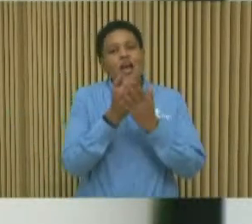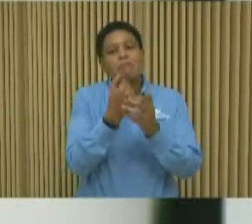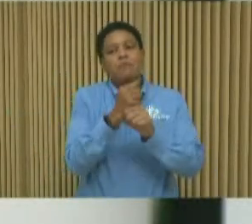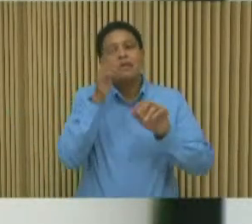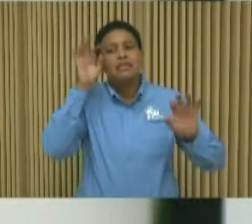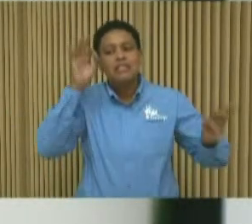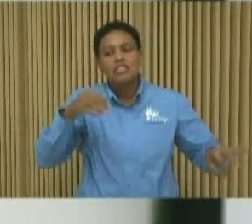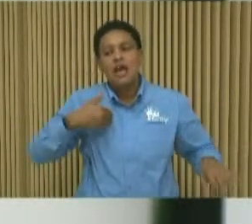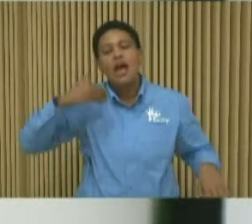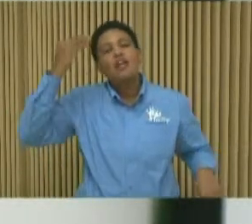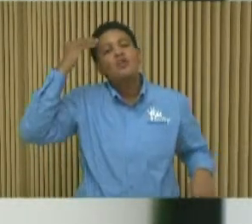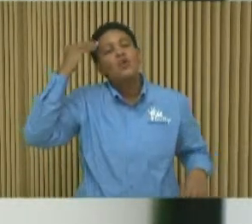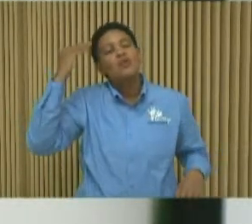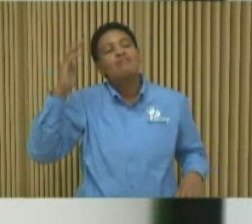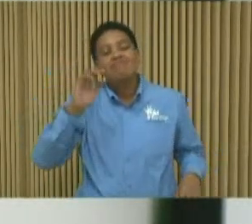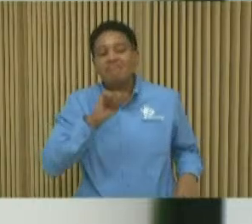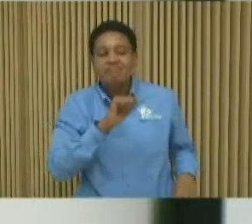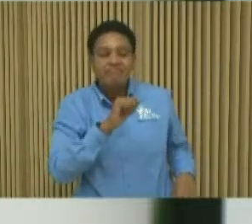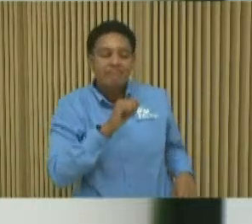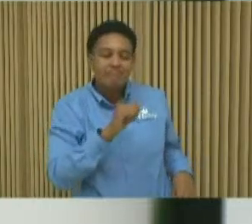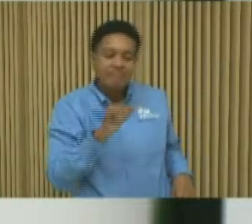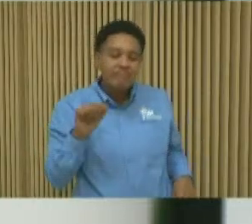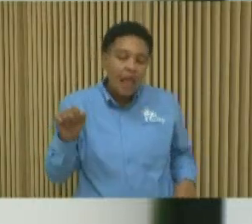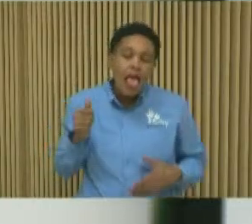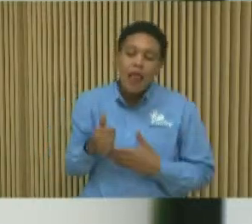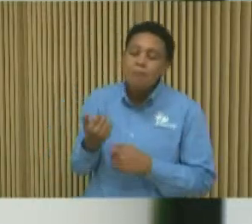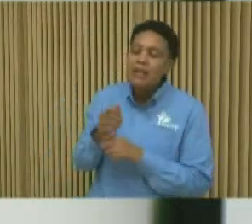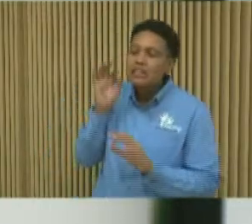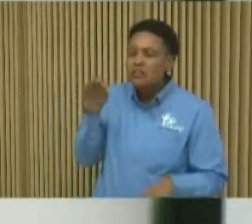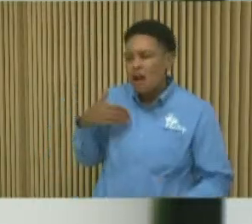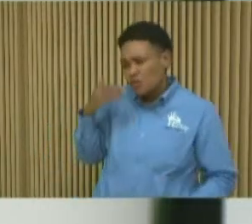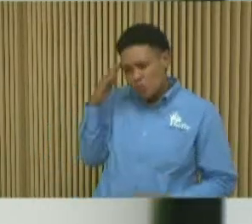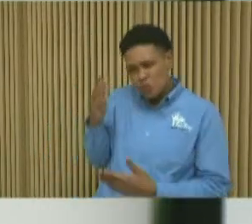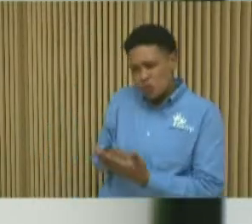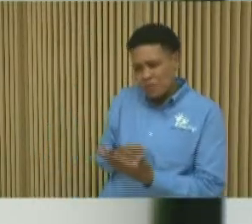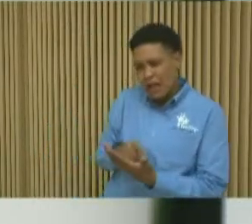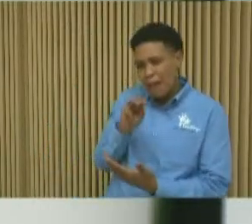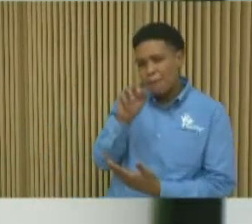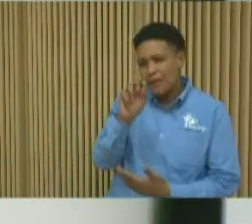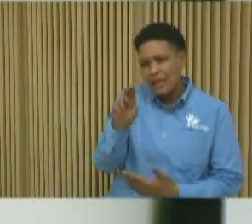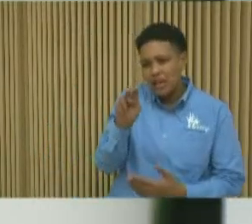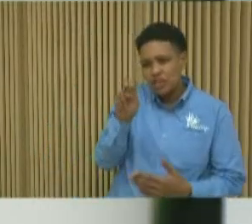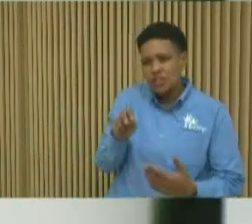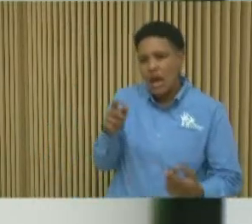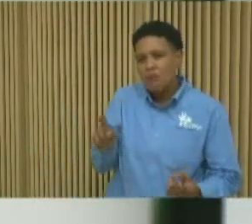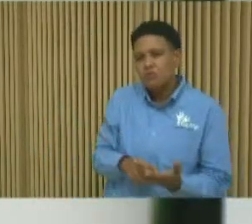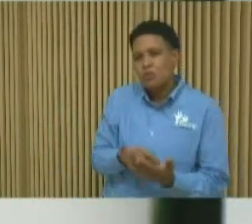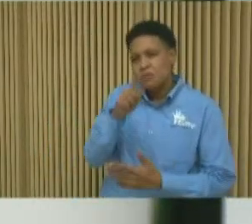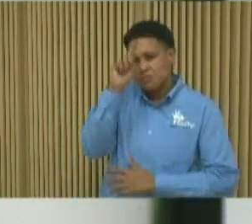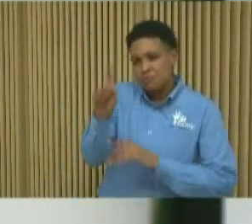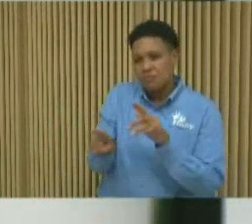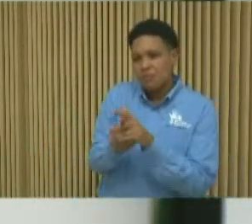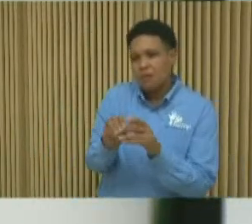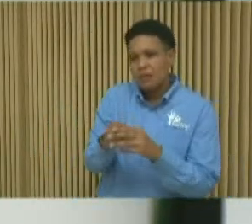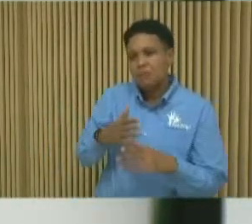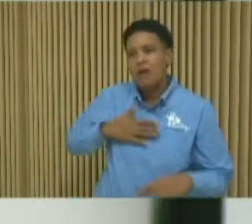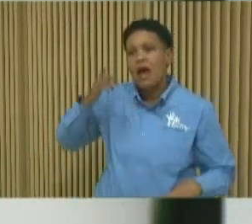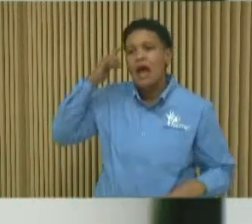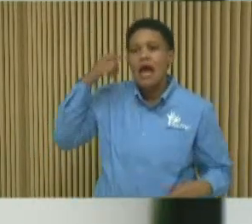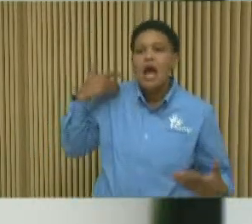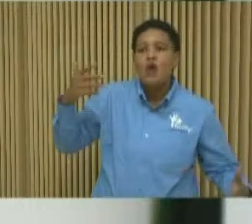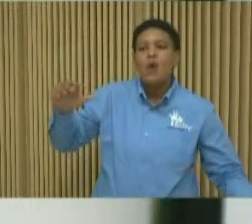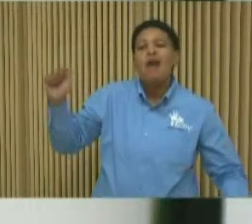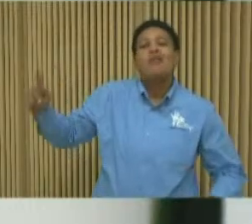But I know sometimes while the mediation is taking place, something might come across in my head and I don't want the other party